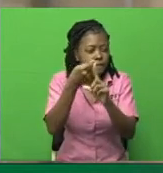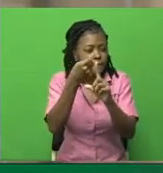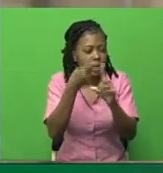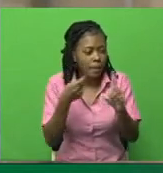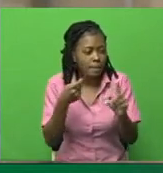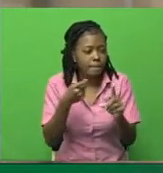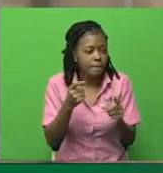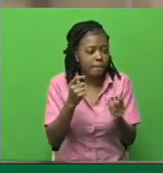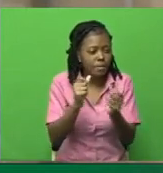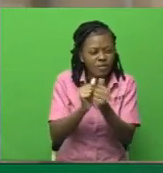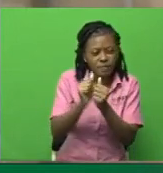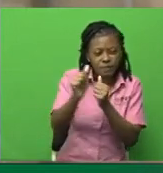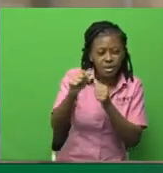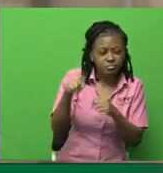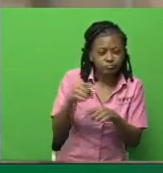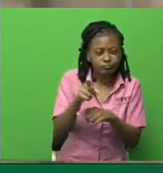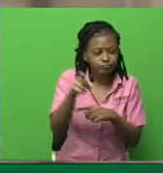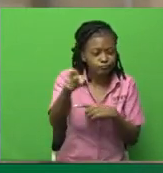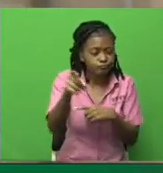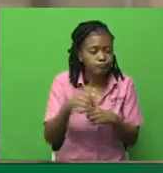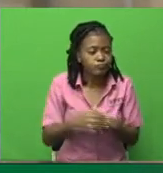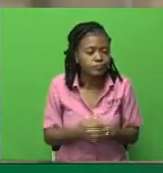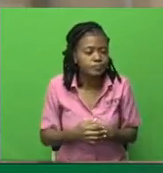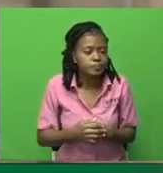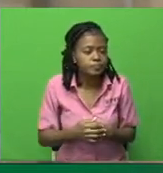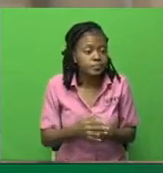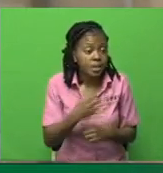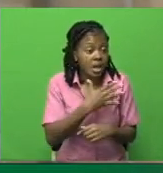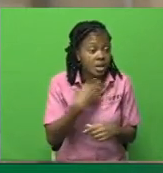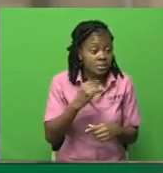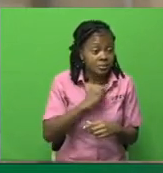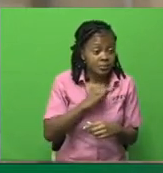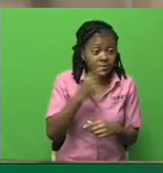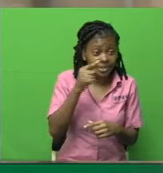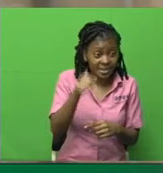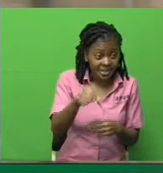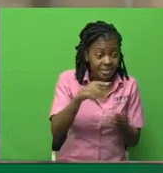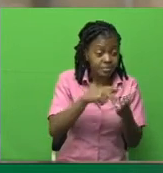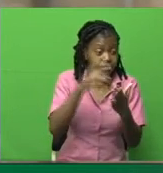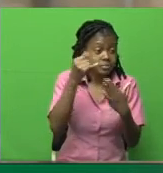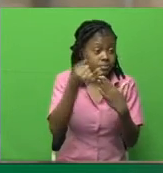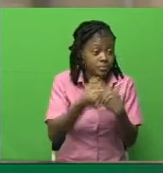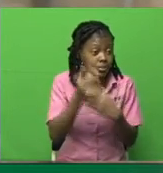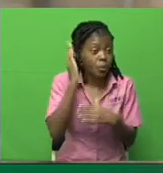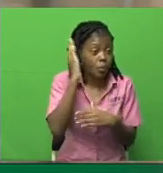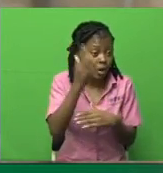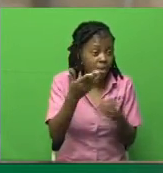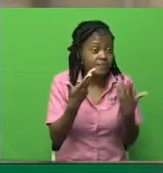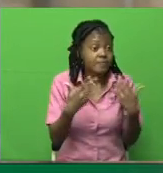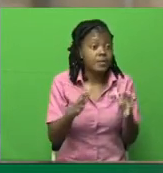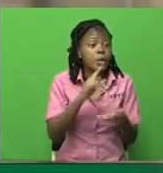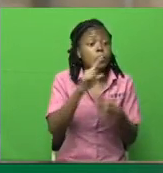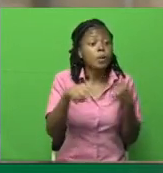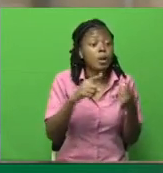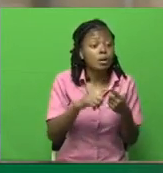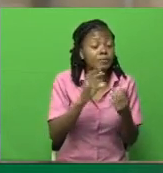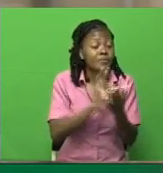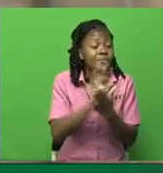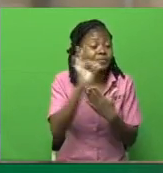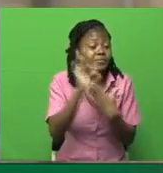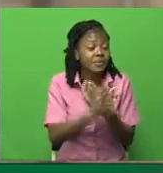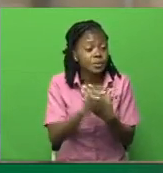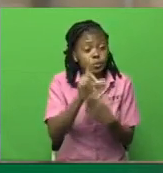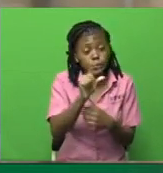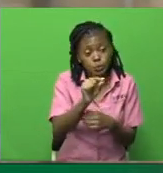Gandhi Village and as I've said Madam speaker this project is set to be completed in February